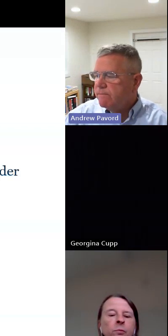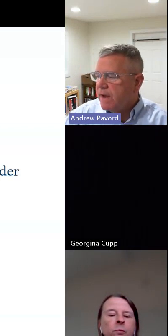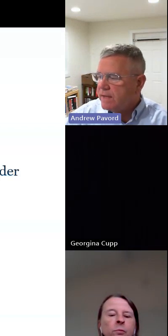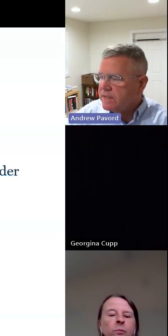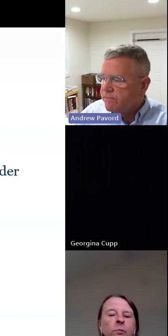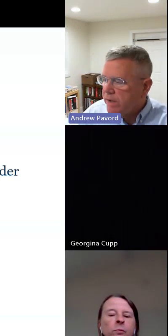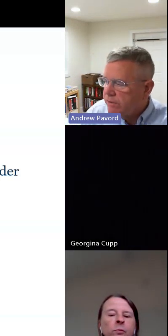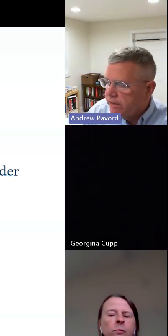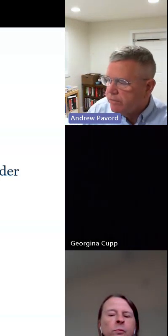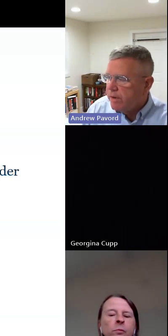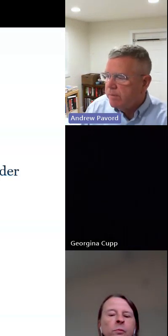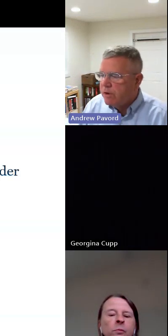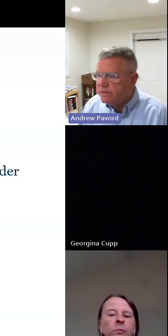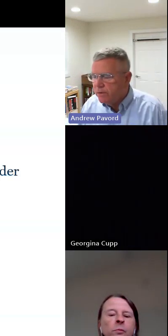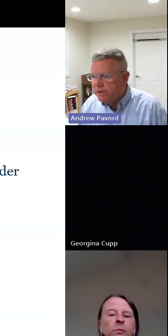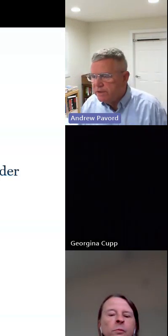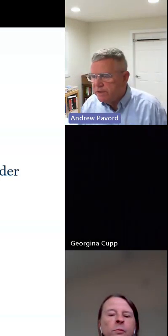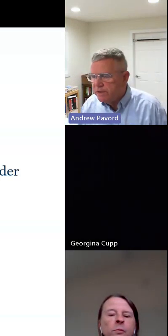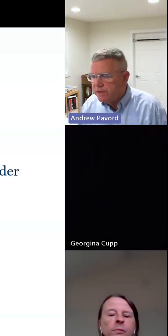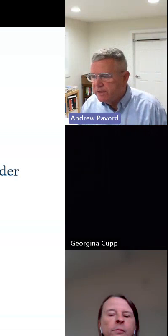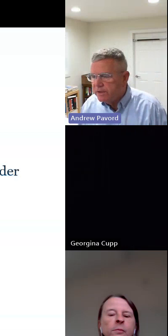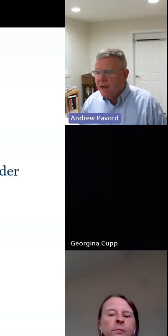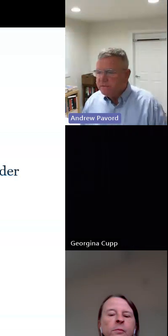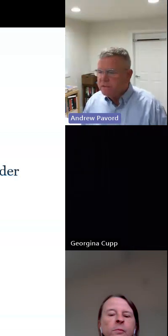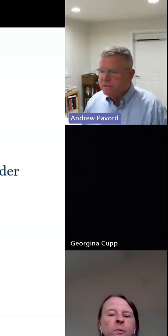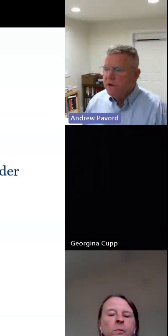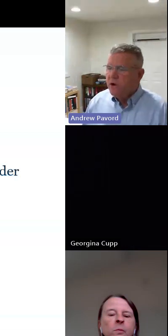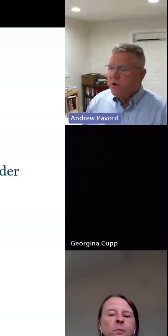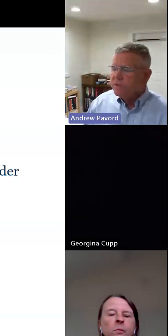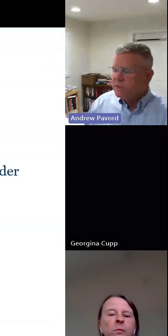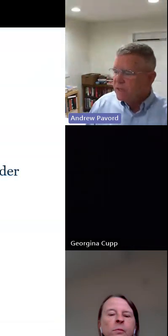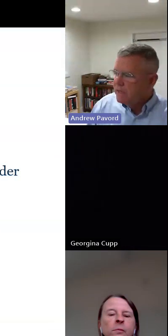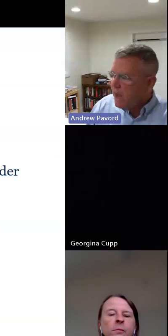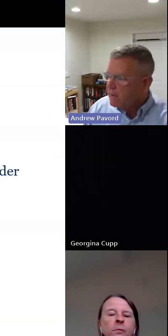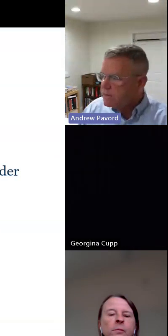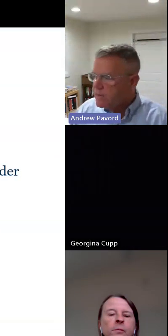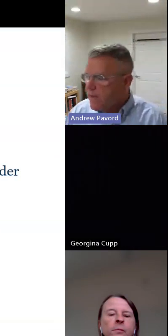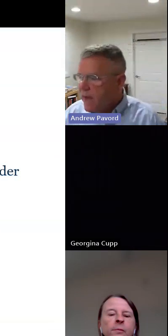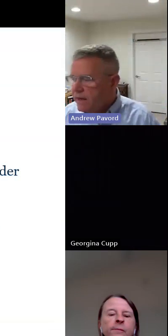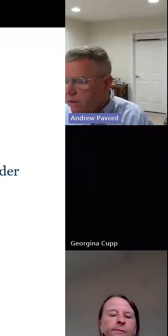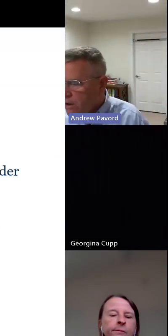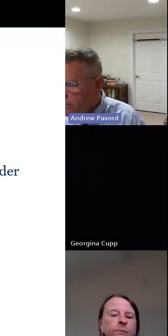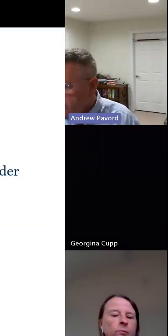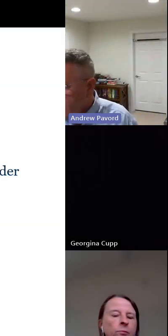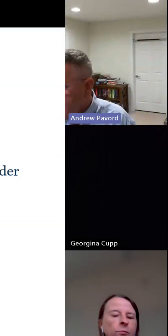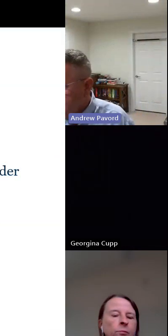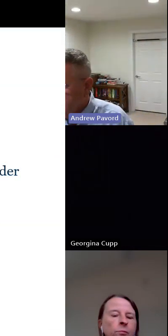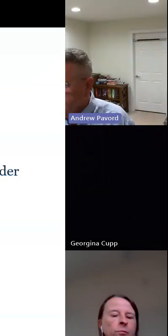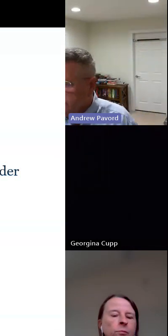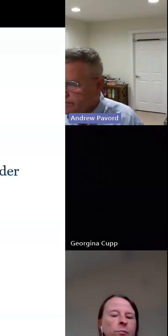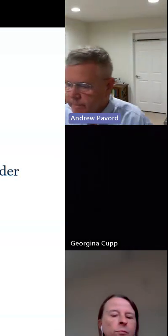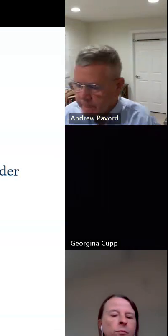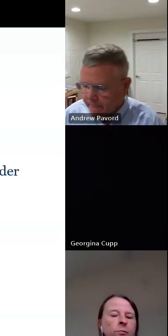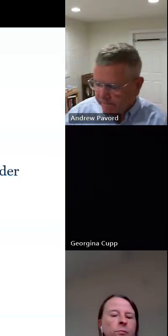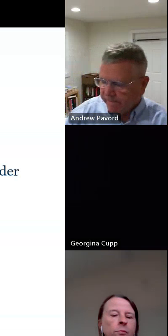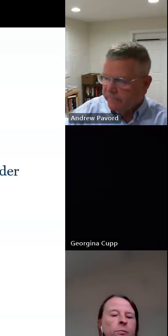submit SF-133 reports for deposit fund accounts, receipt accounts, and closed